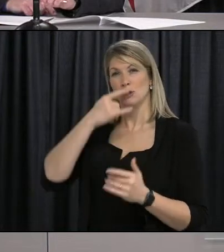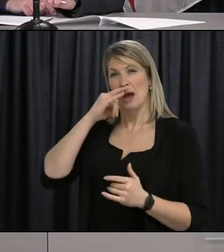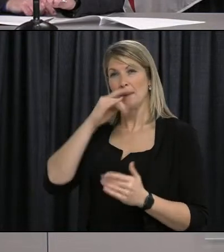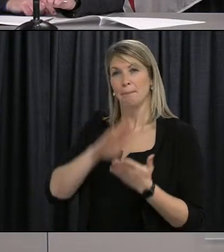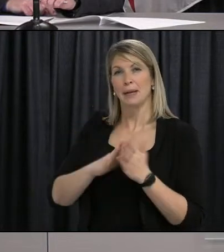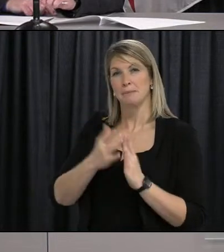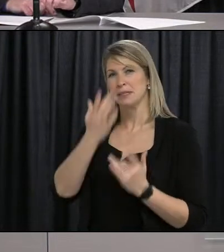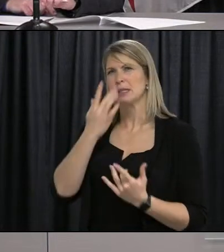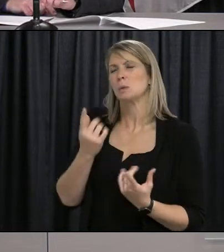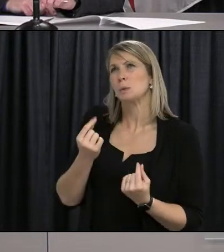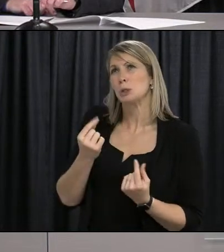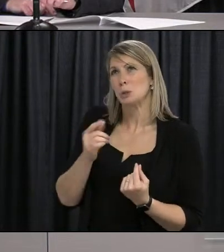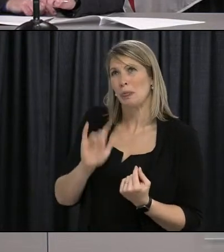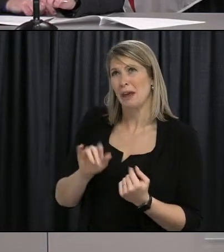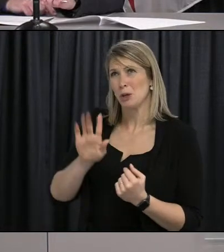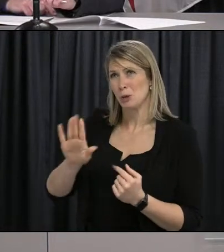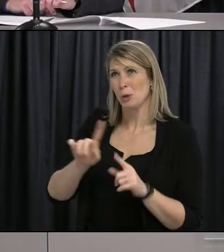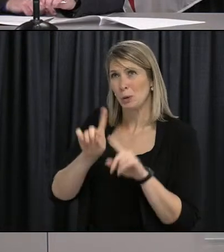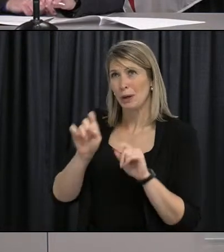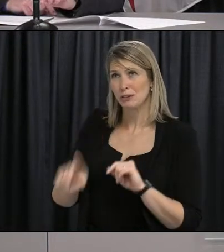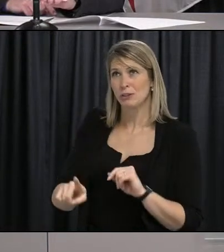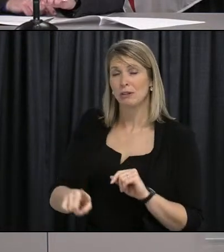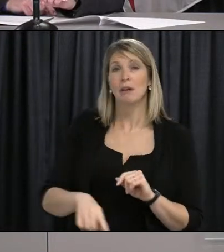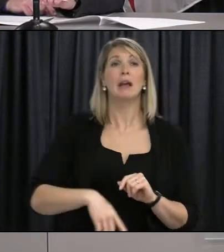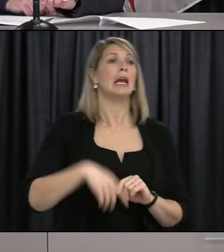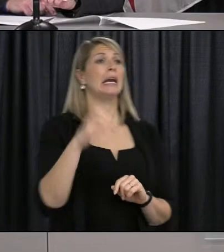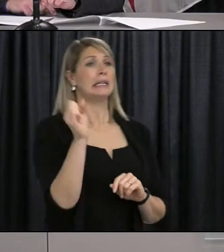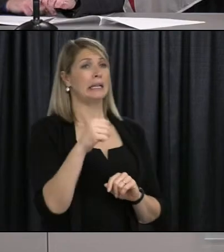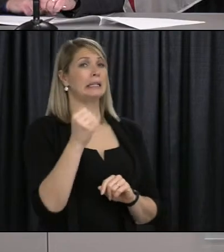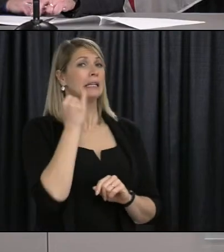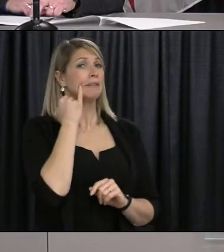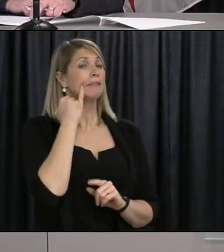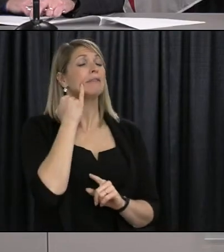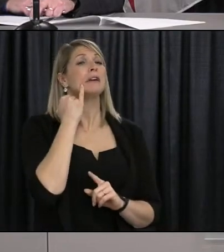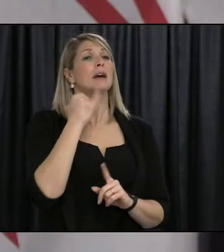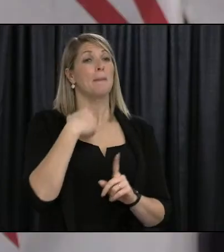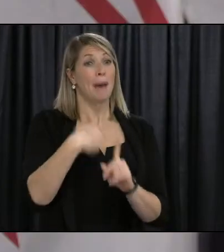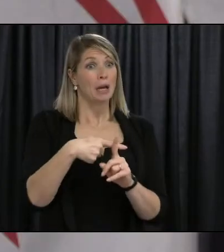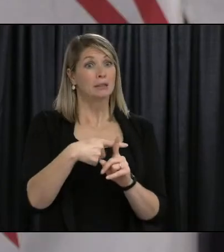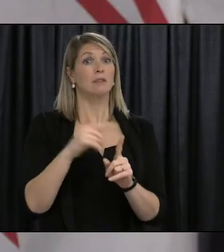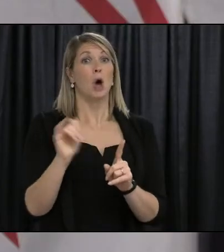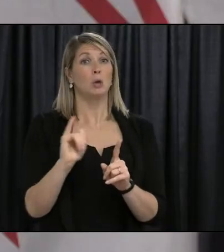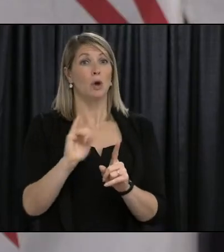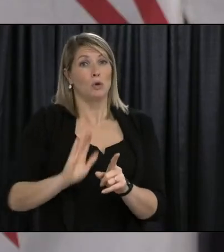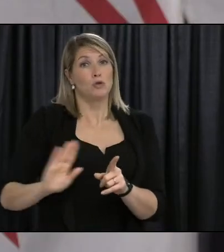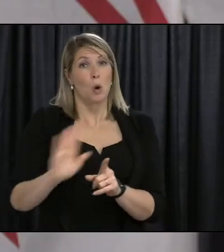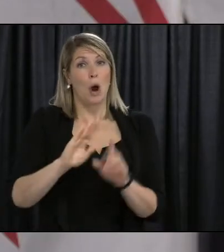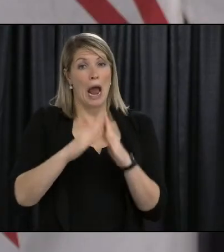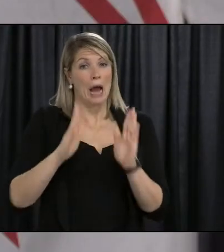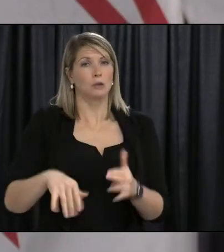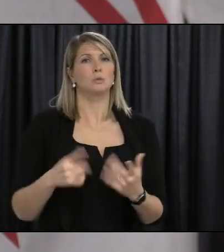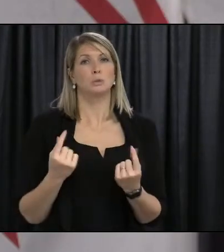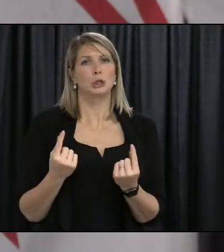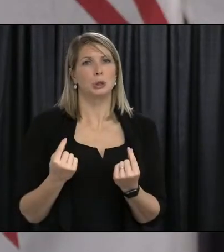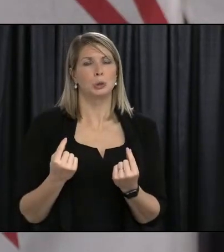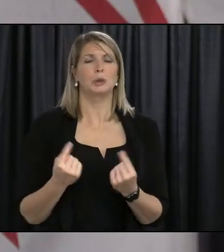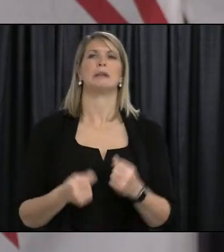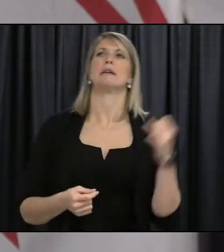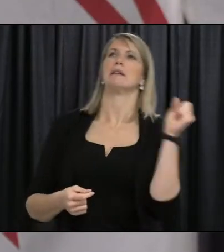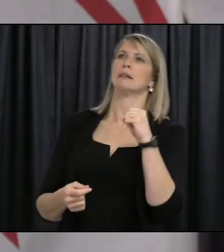they, yes, and if they receive a positive result. Oh, okay. So everyone who